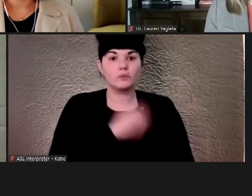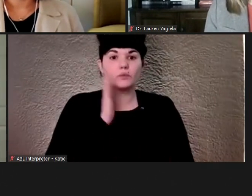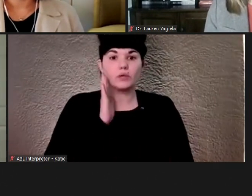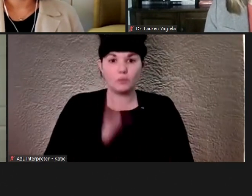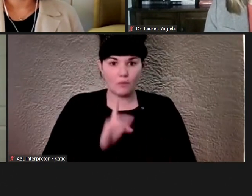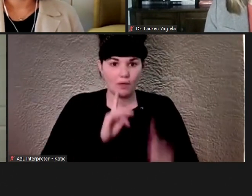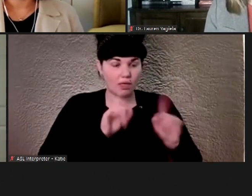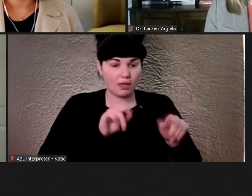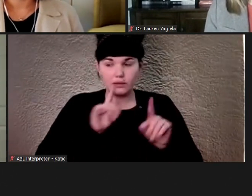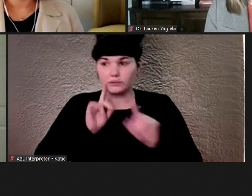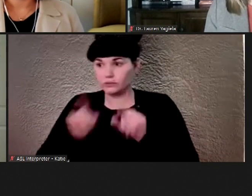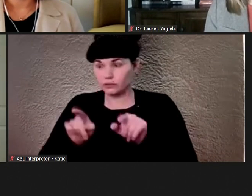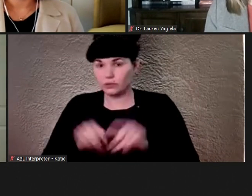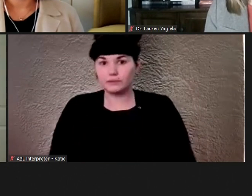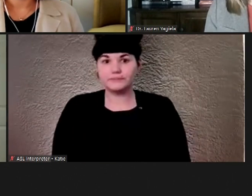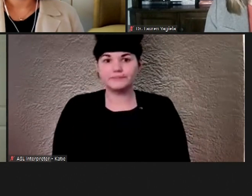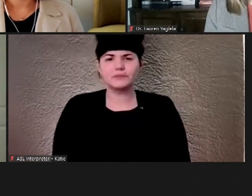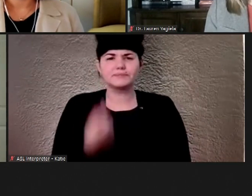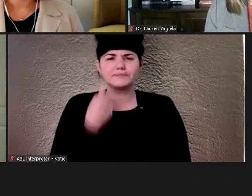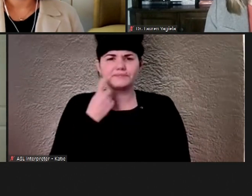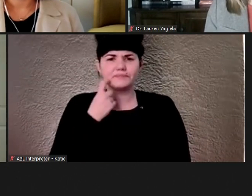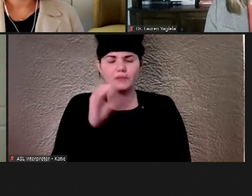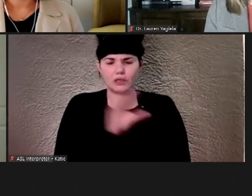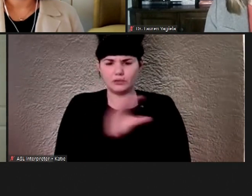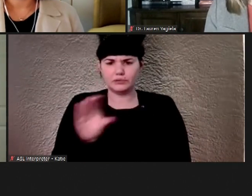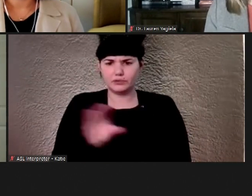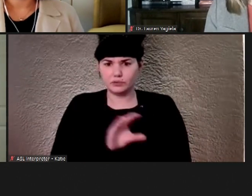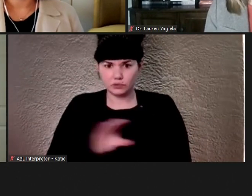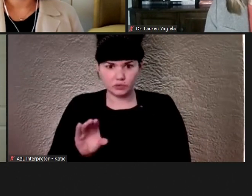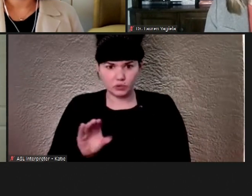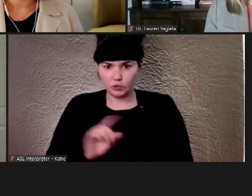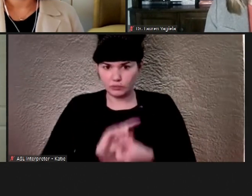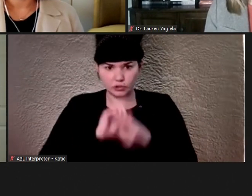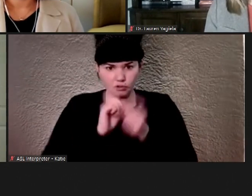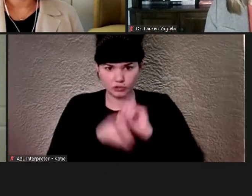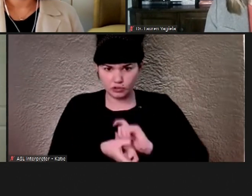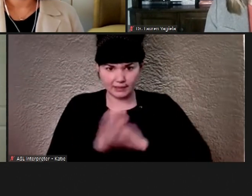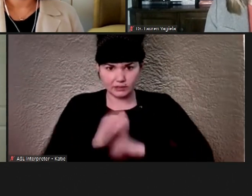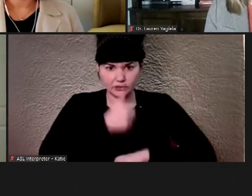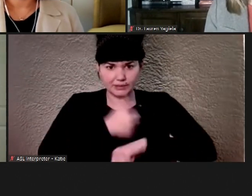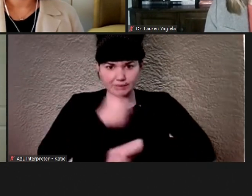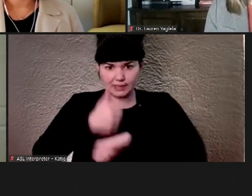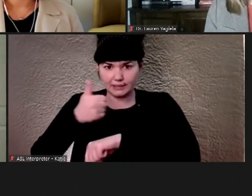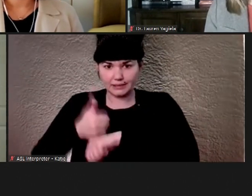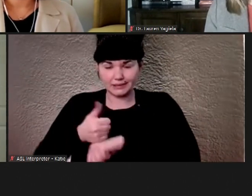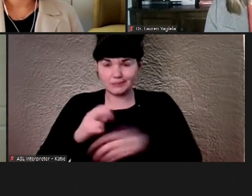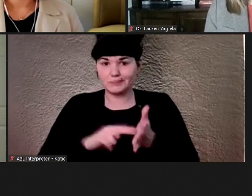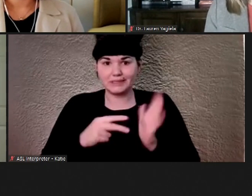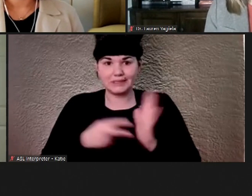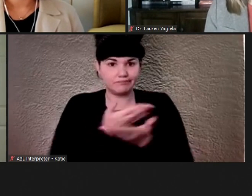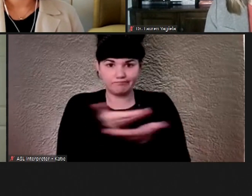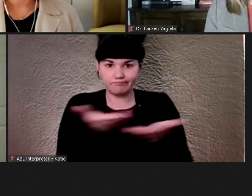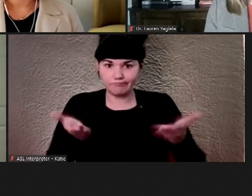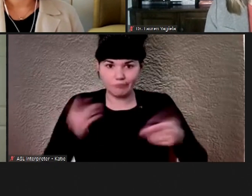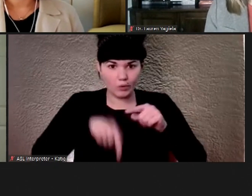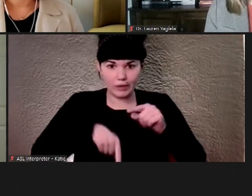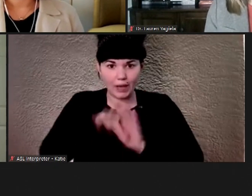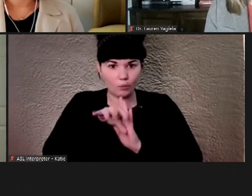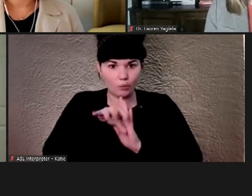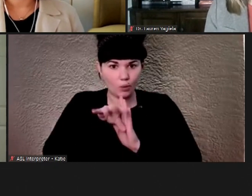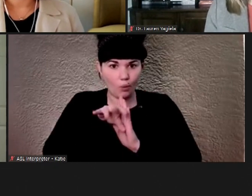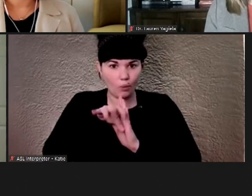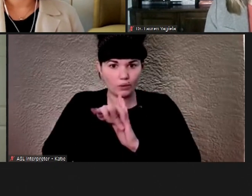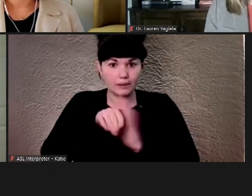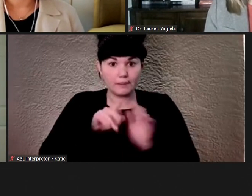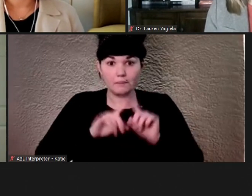has recently changed their webinar settings, so attendees can't record. But if you have the capability to